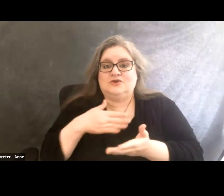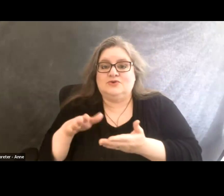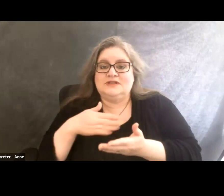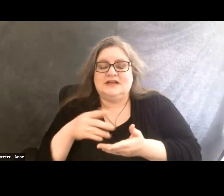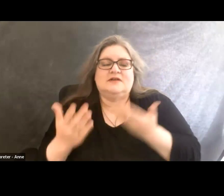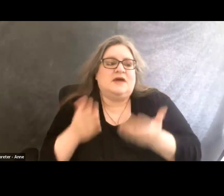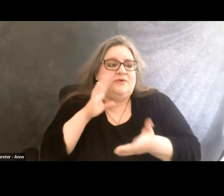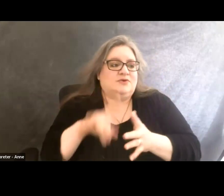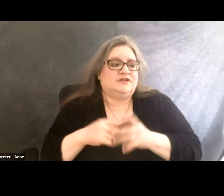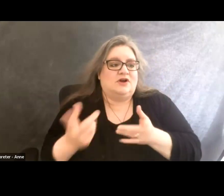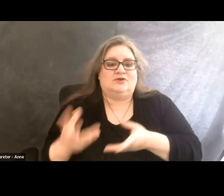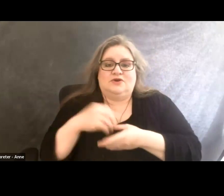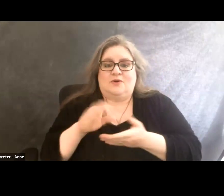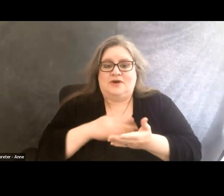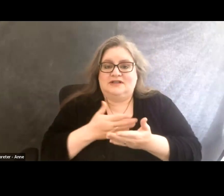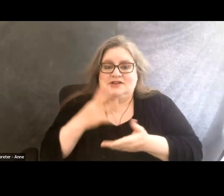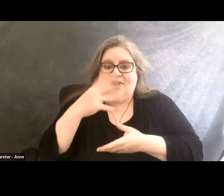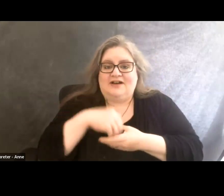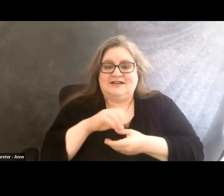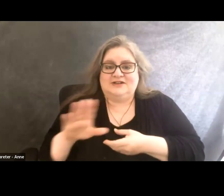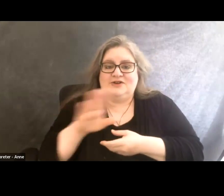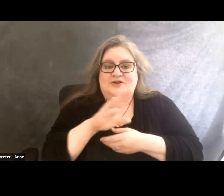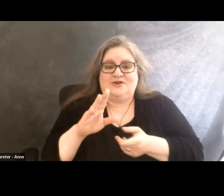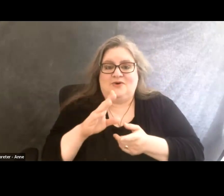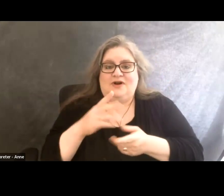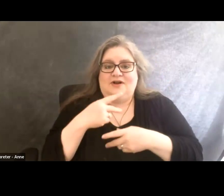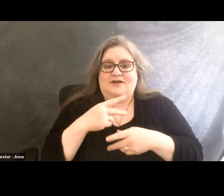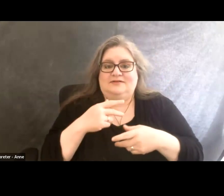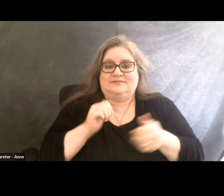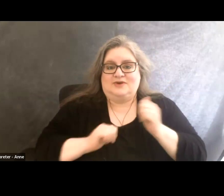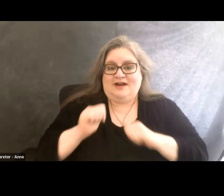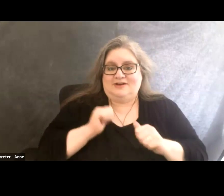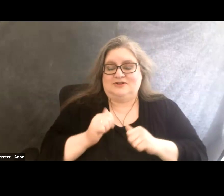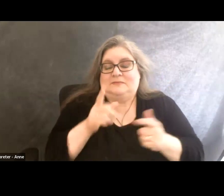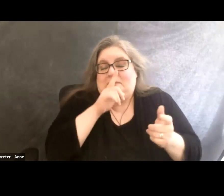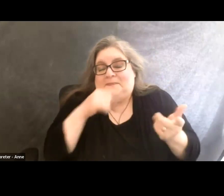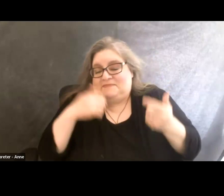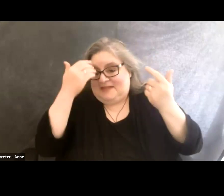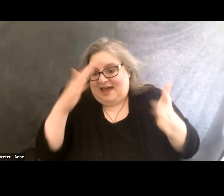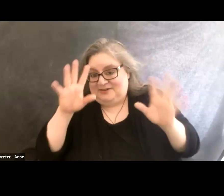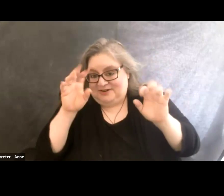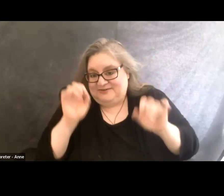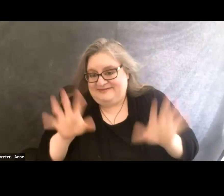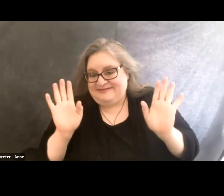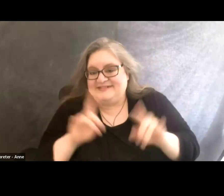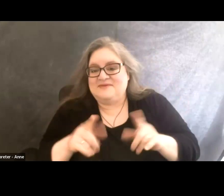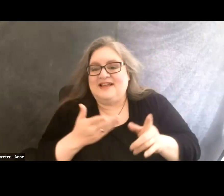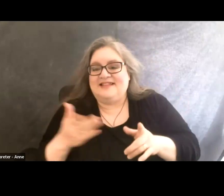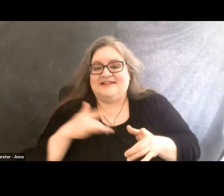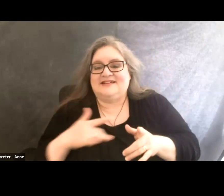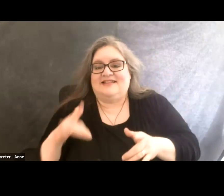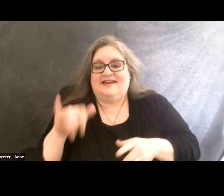going to start incorporating song into your productions, right? I don't know, but things like that.